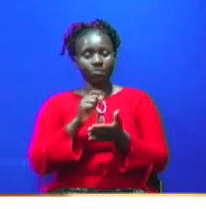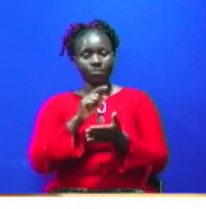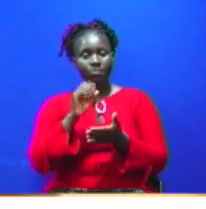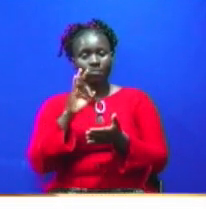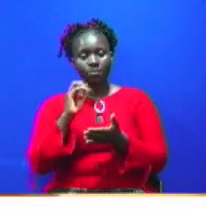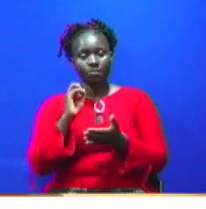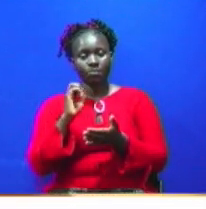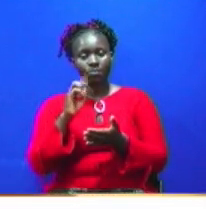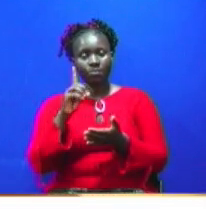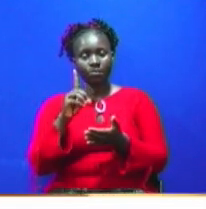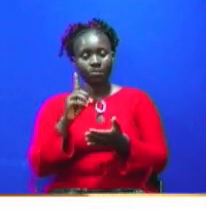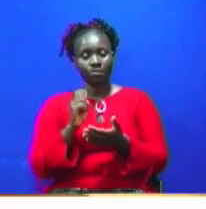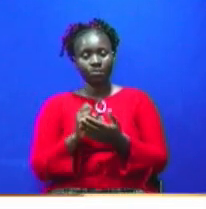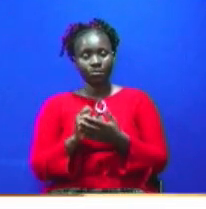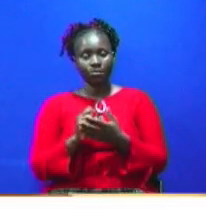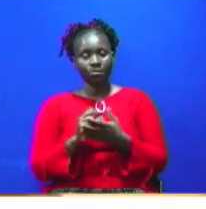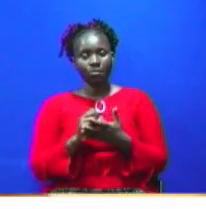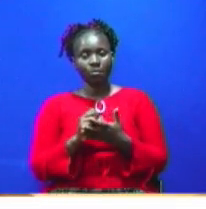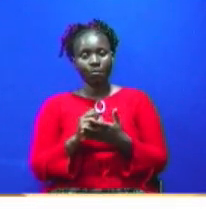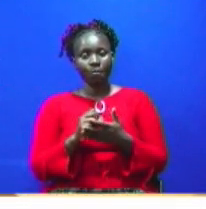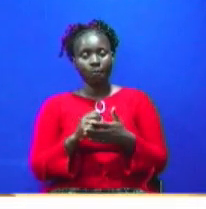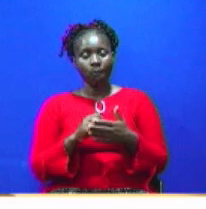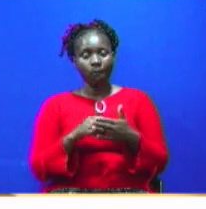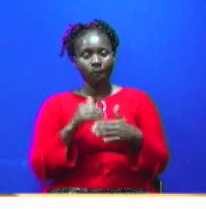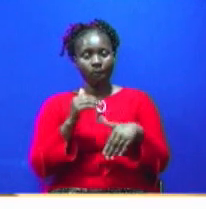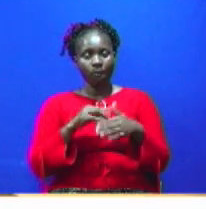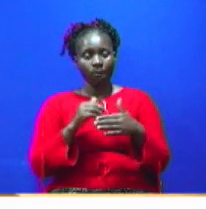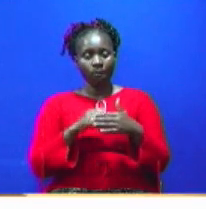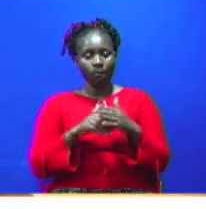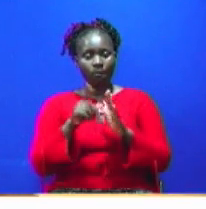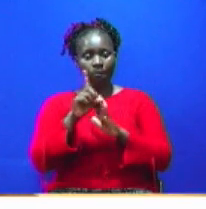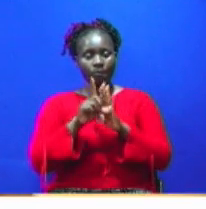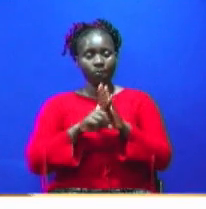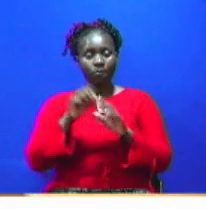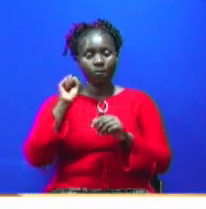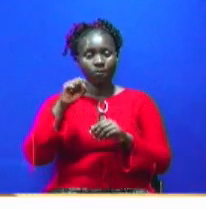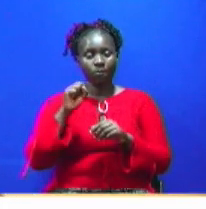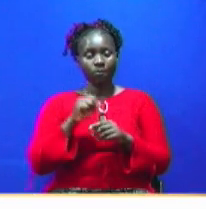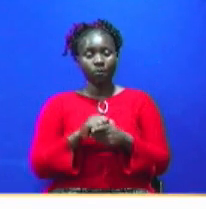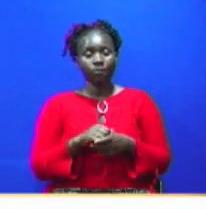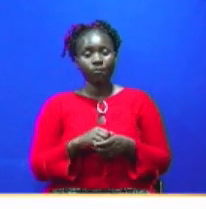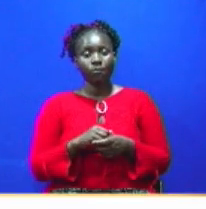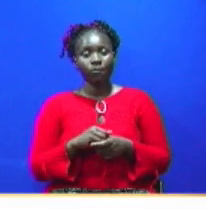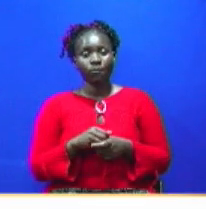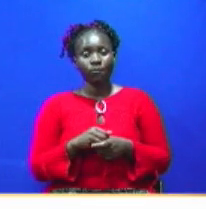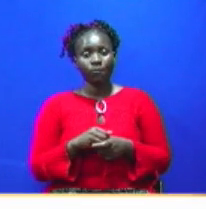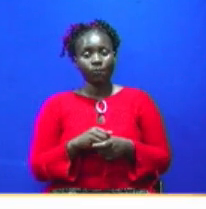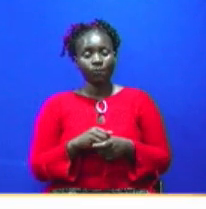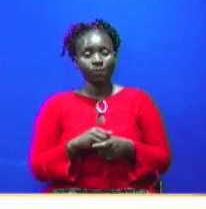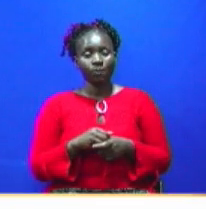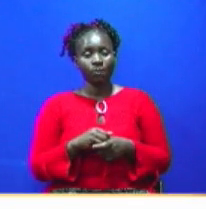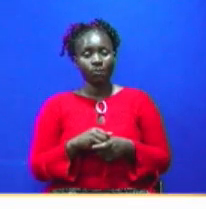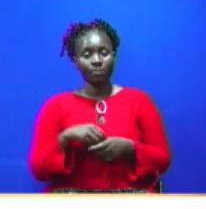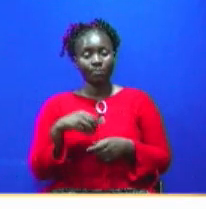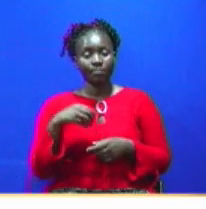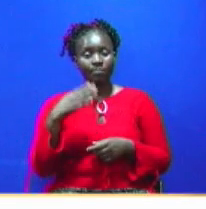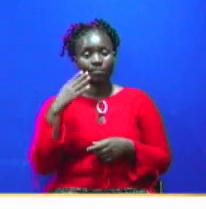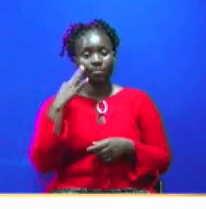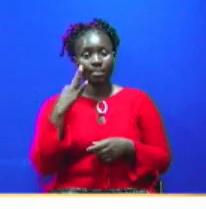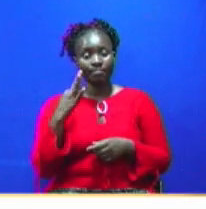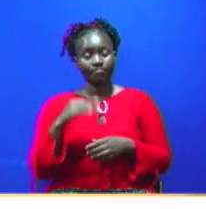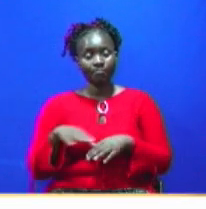Ongera, the votes are as follows. Yes, 24, no, 43,